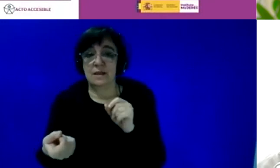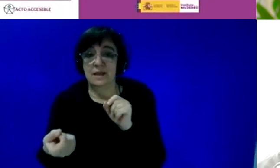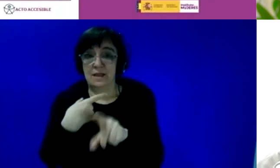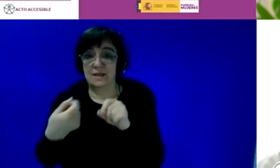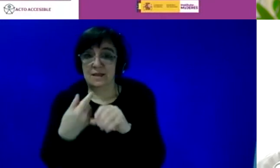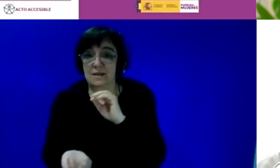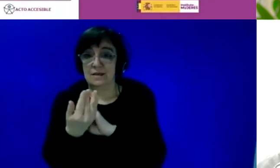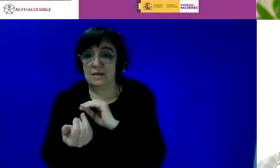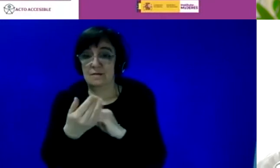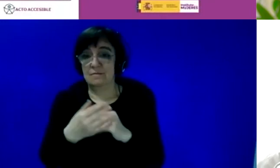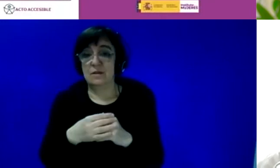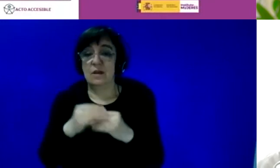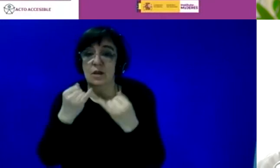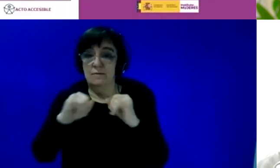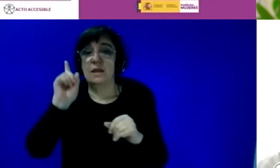the chat,